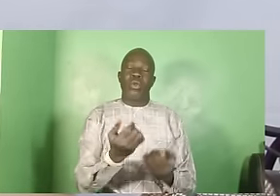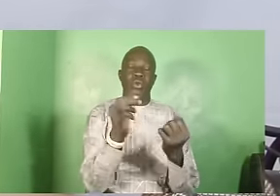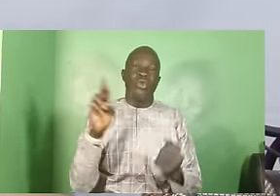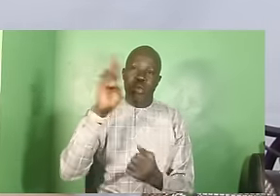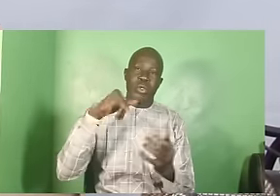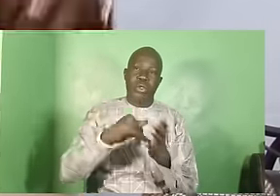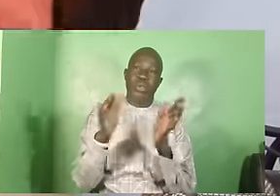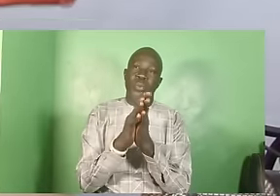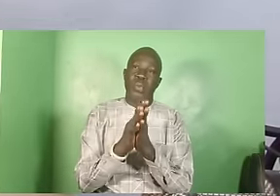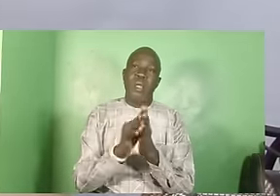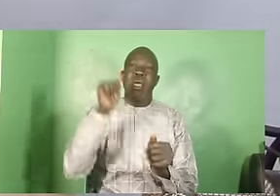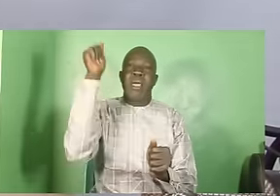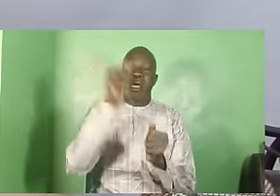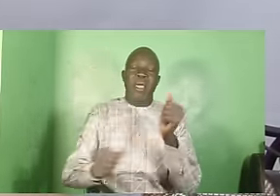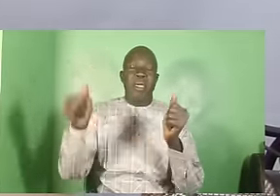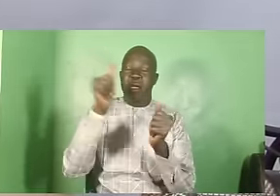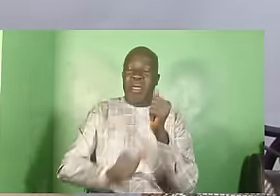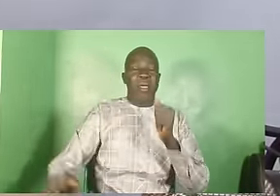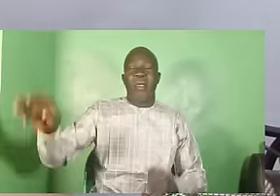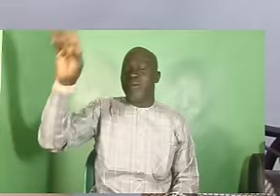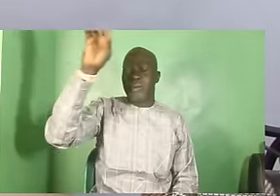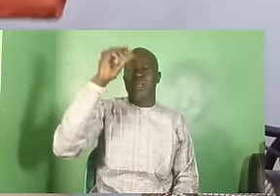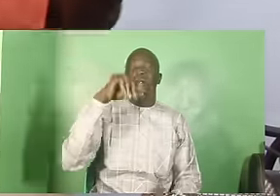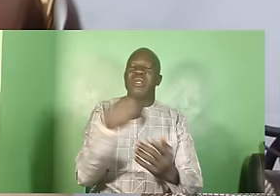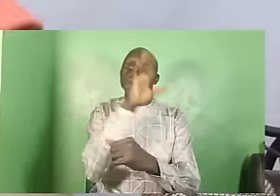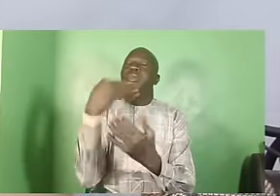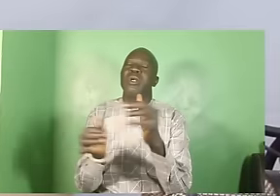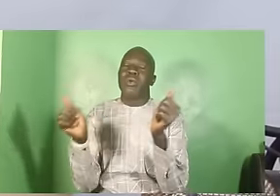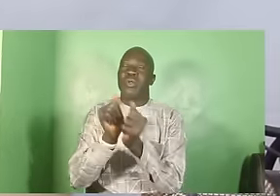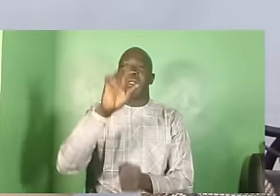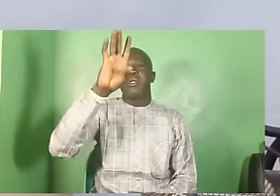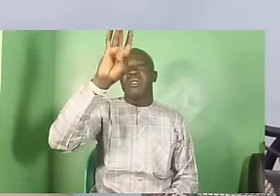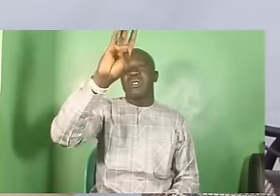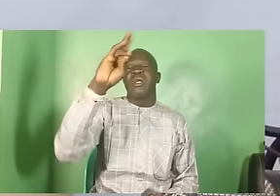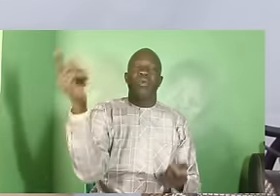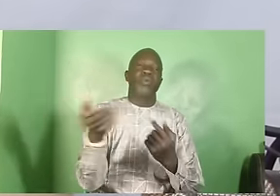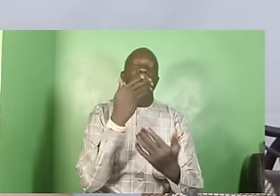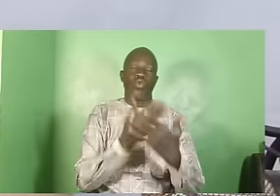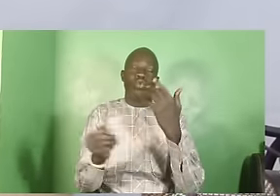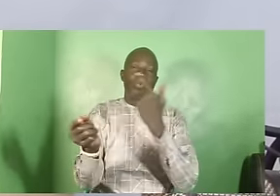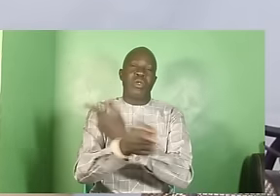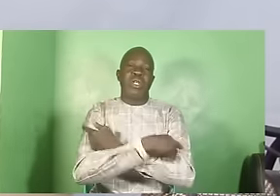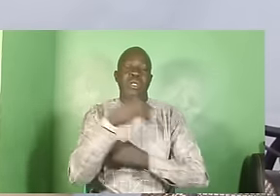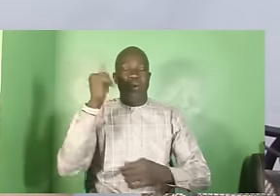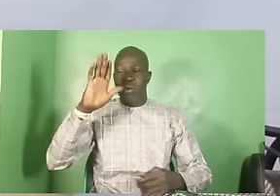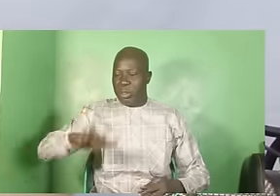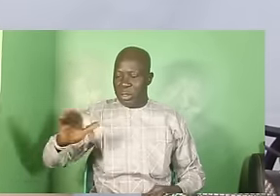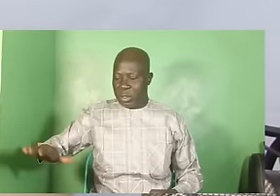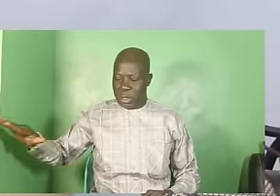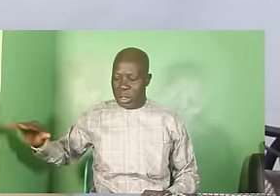We want to pray with you. Do not ask us to pray with you for 7 days. For the youth